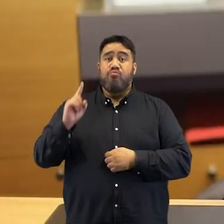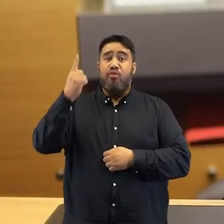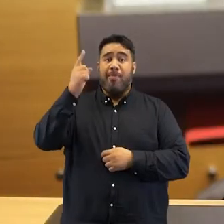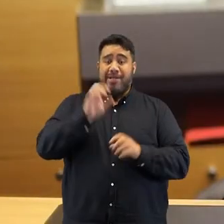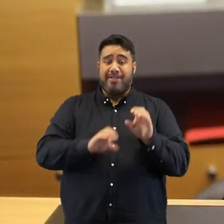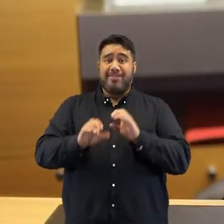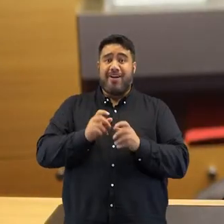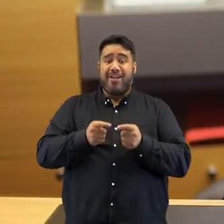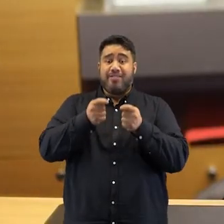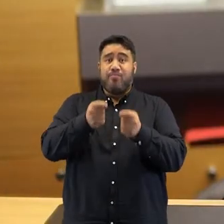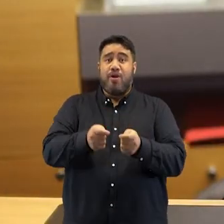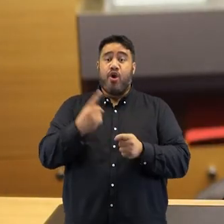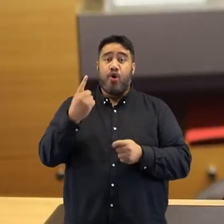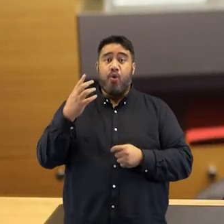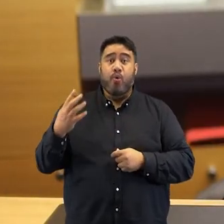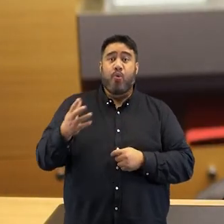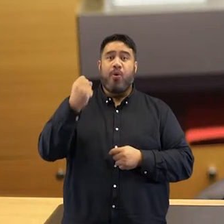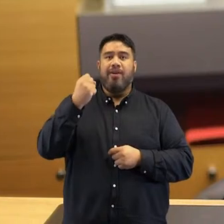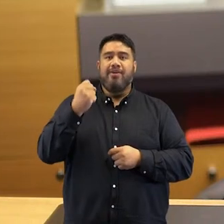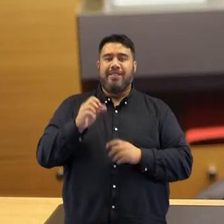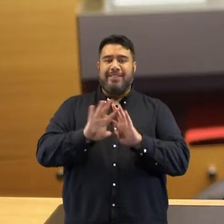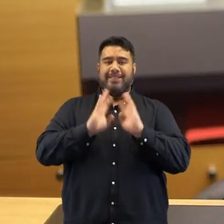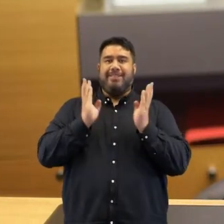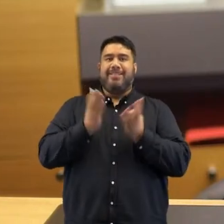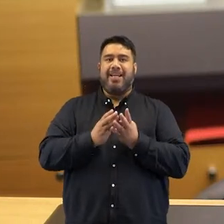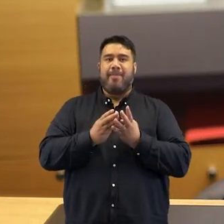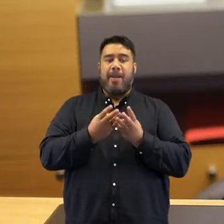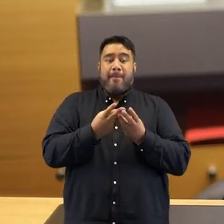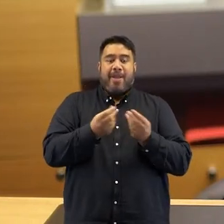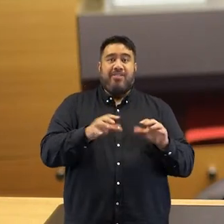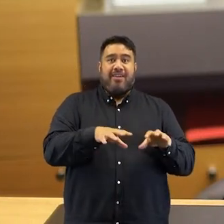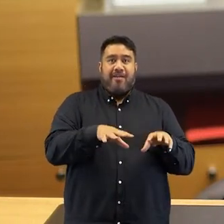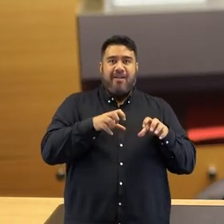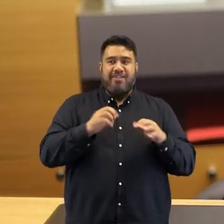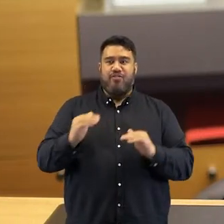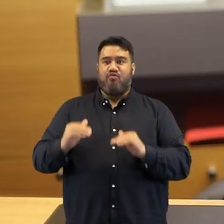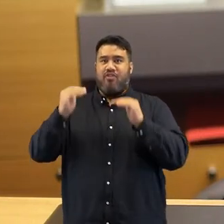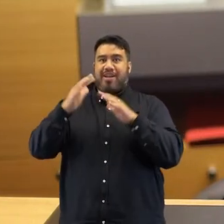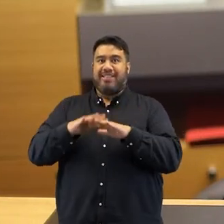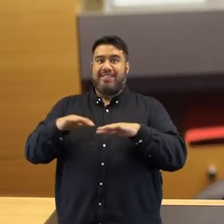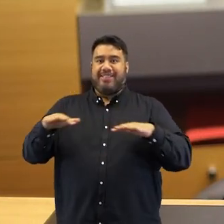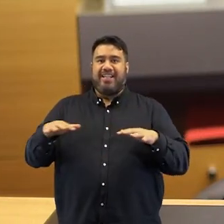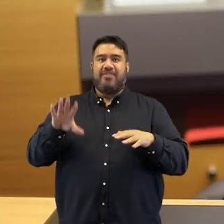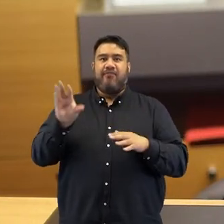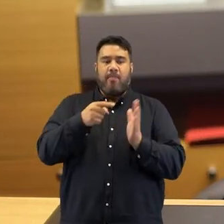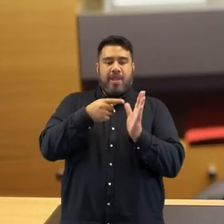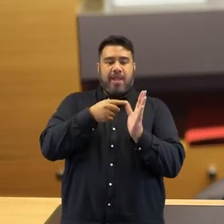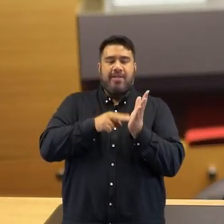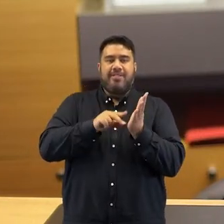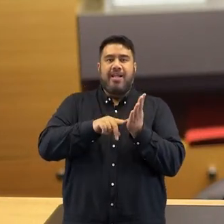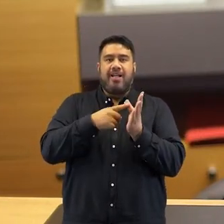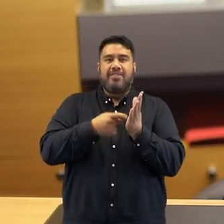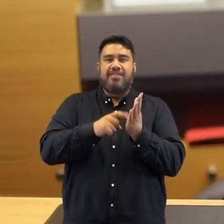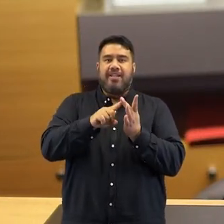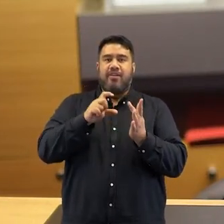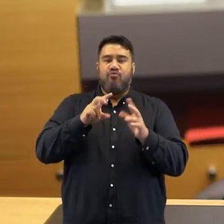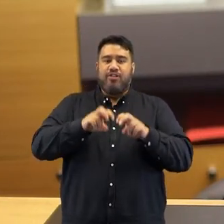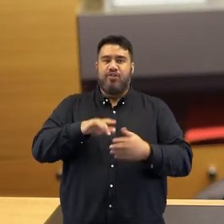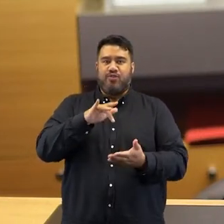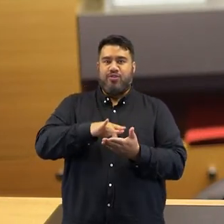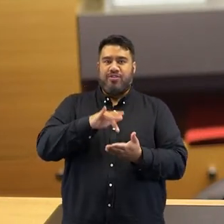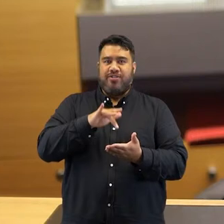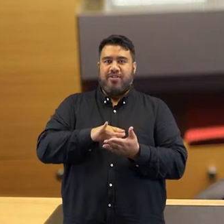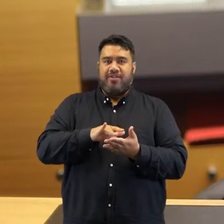The winner of the Prime Minister's Science Prize is the Melting Ice and Rising Seas team from the Antarctic Research Centre, Te